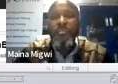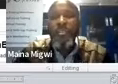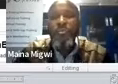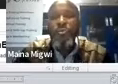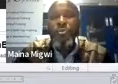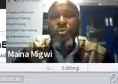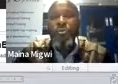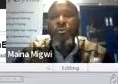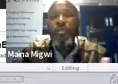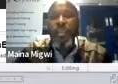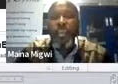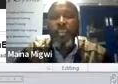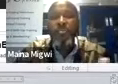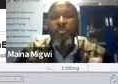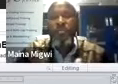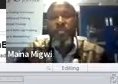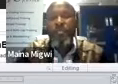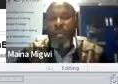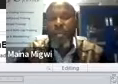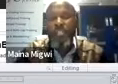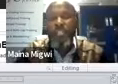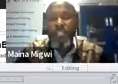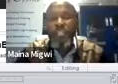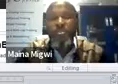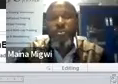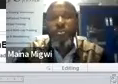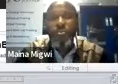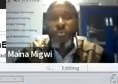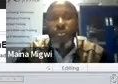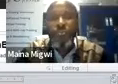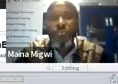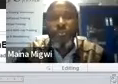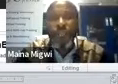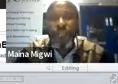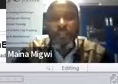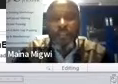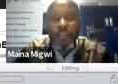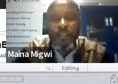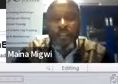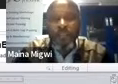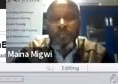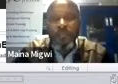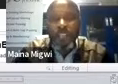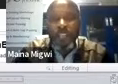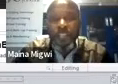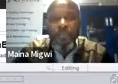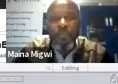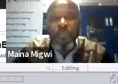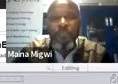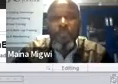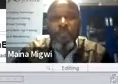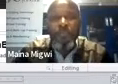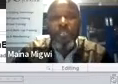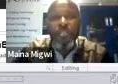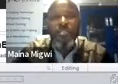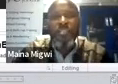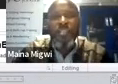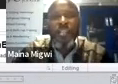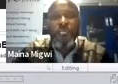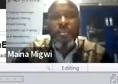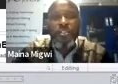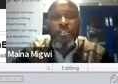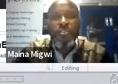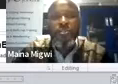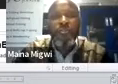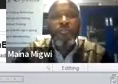then they can be able to help the parties in dispute to resolve the dispute. The process